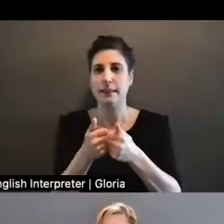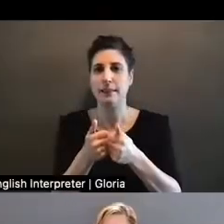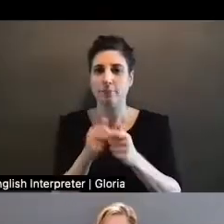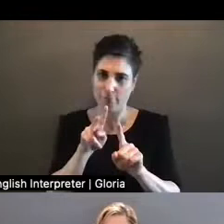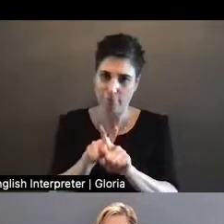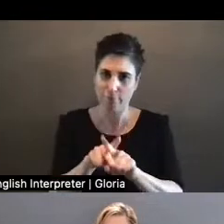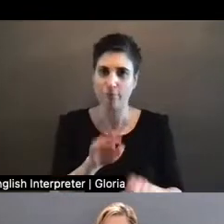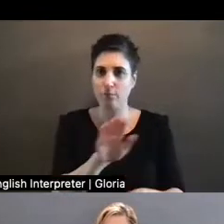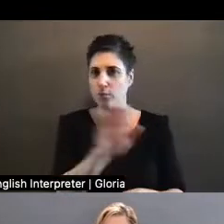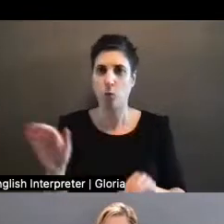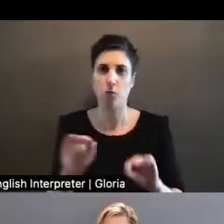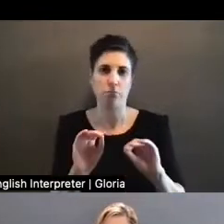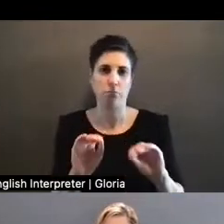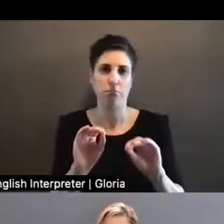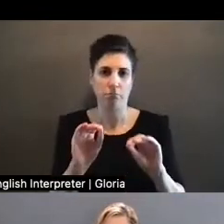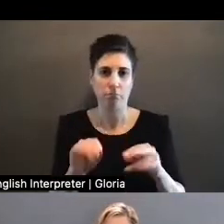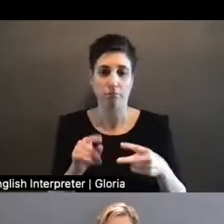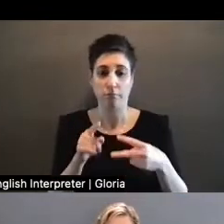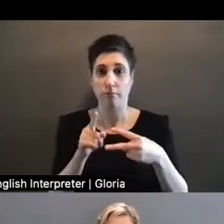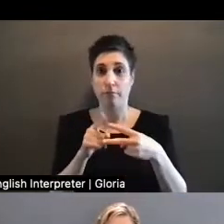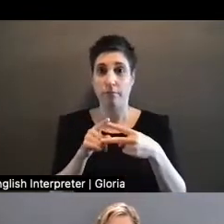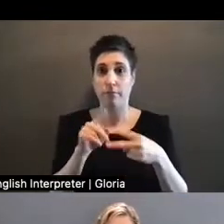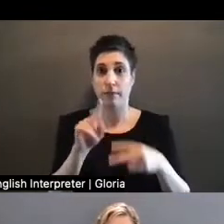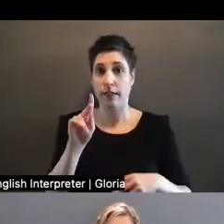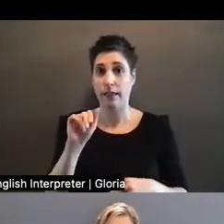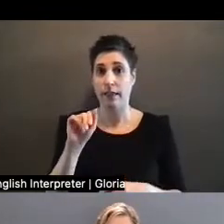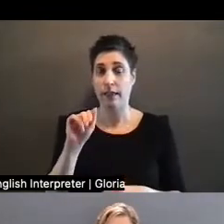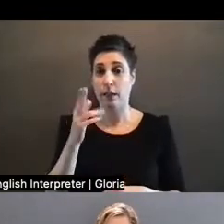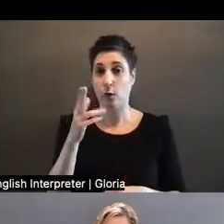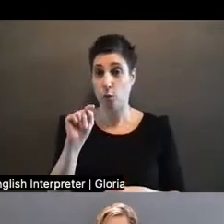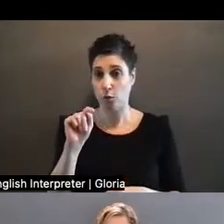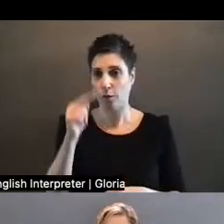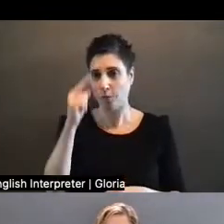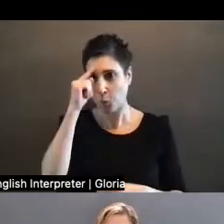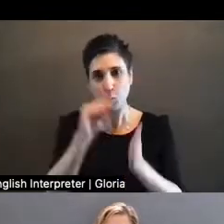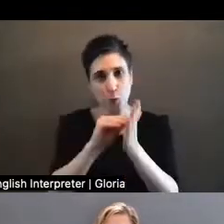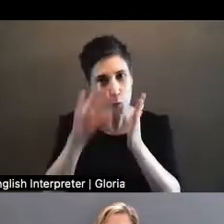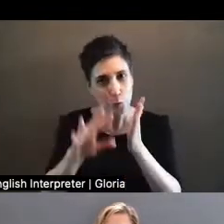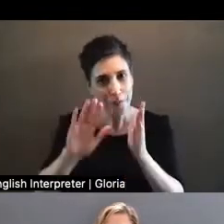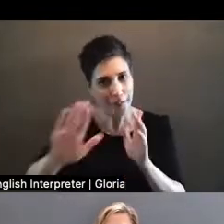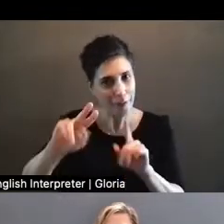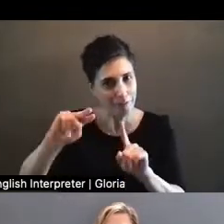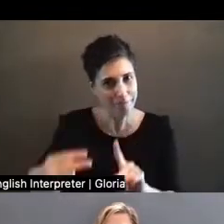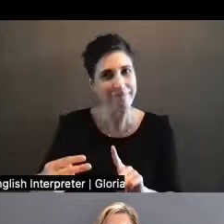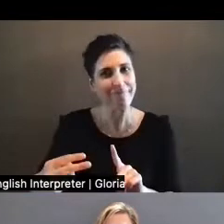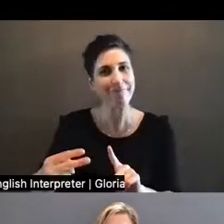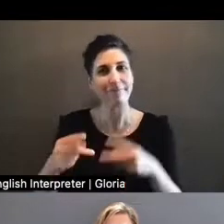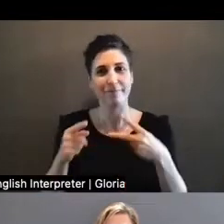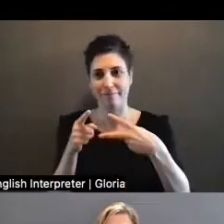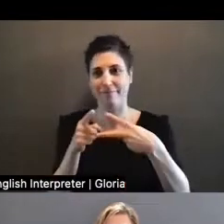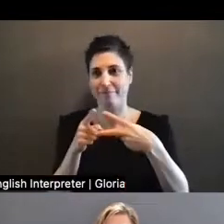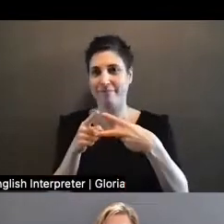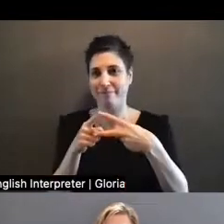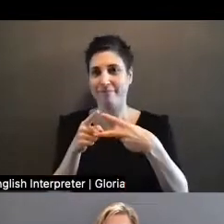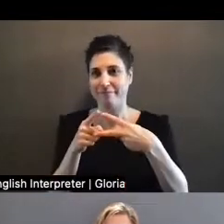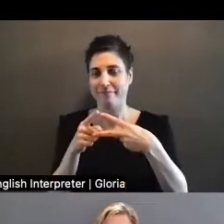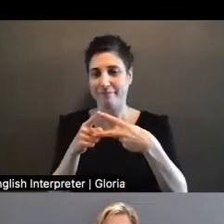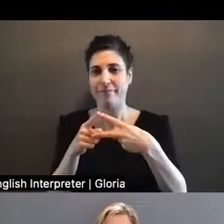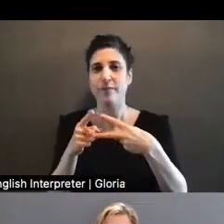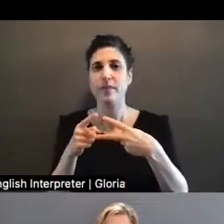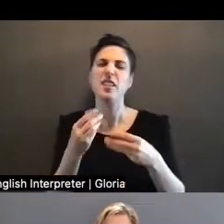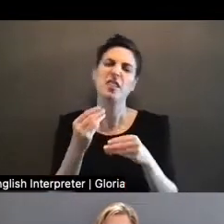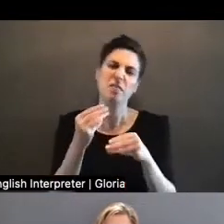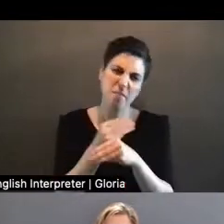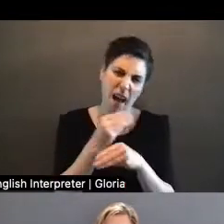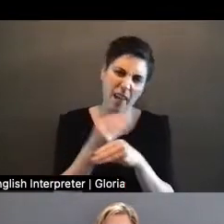is the Kahoot from the student perspective. I chose a Kahoot about math